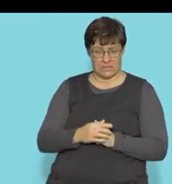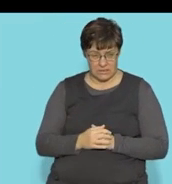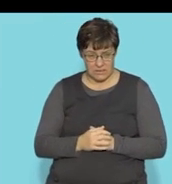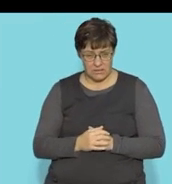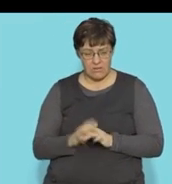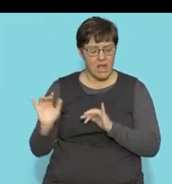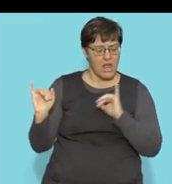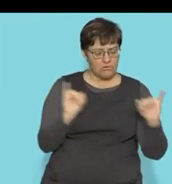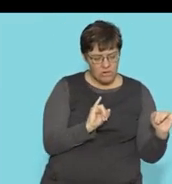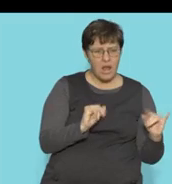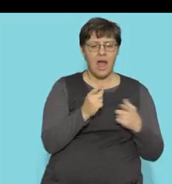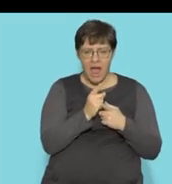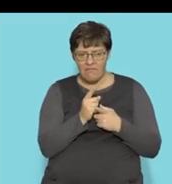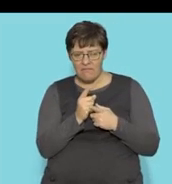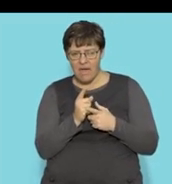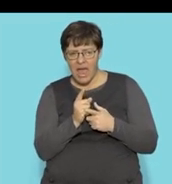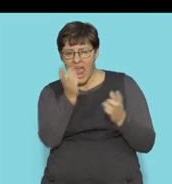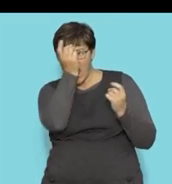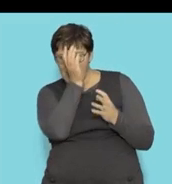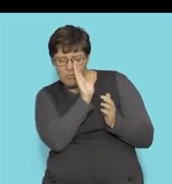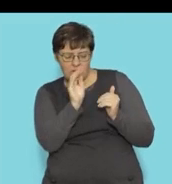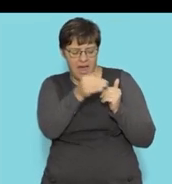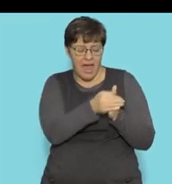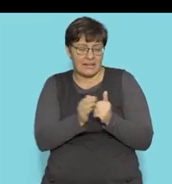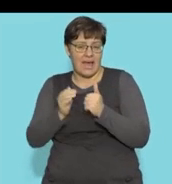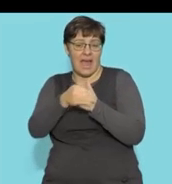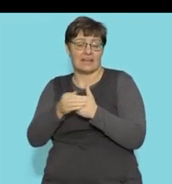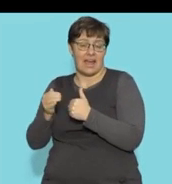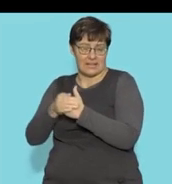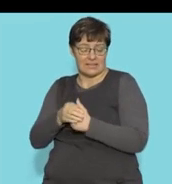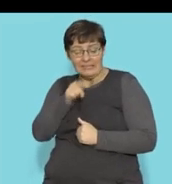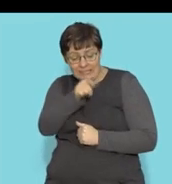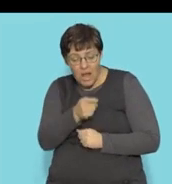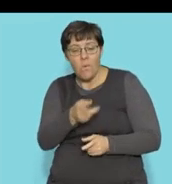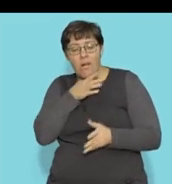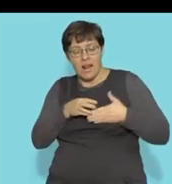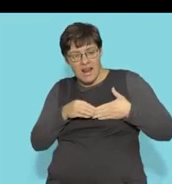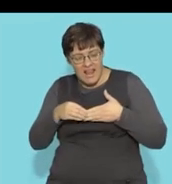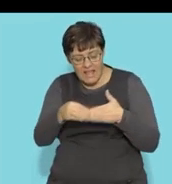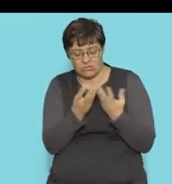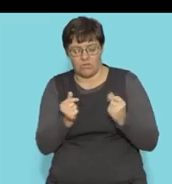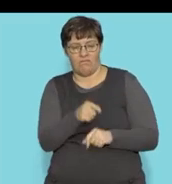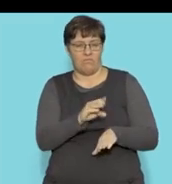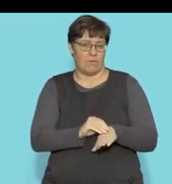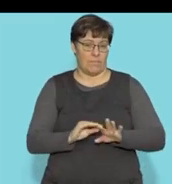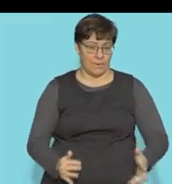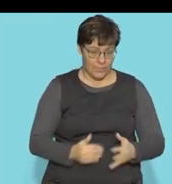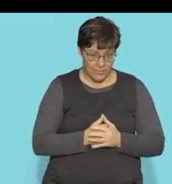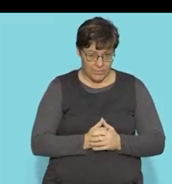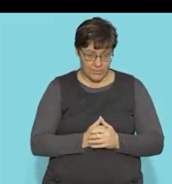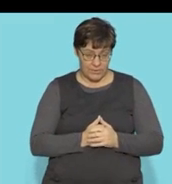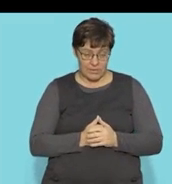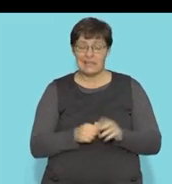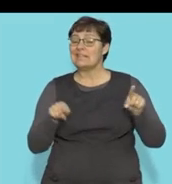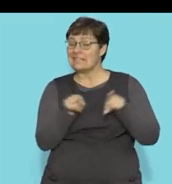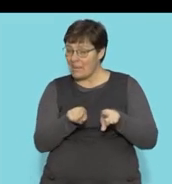the introduction to the question, there are often hidden pieces of information that direct me on how I can actually solve it. Then